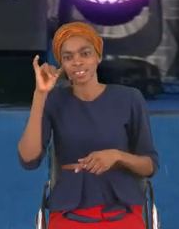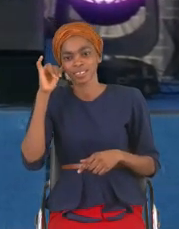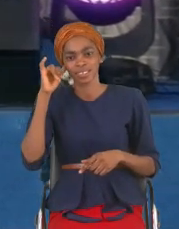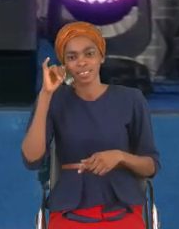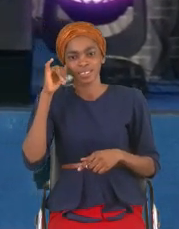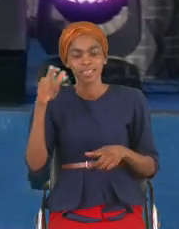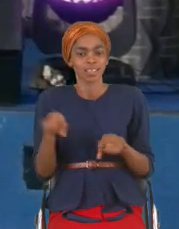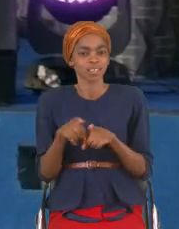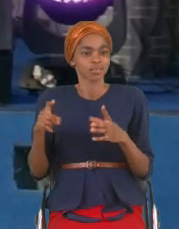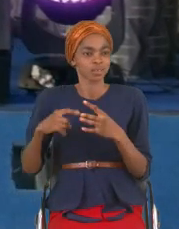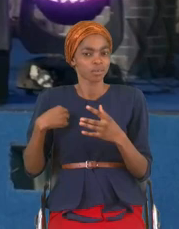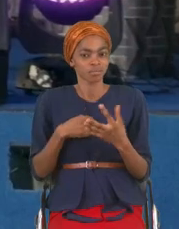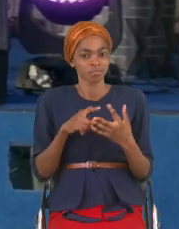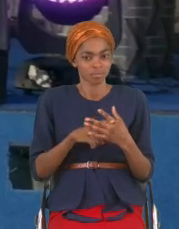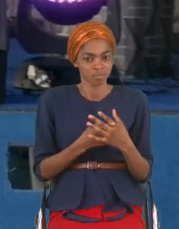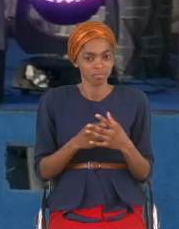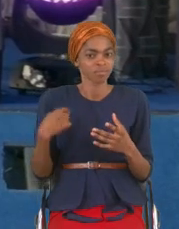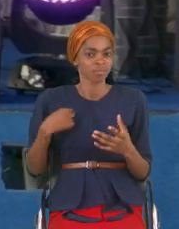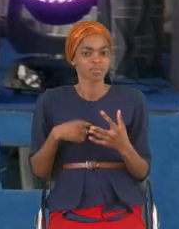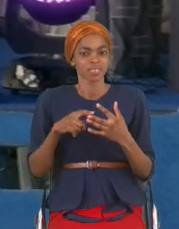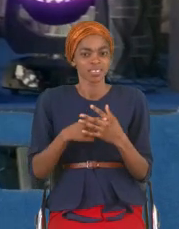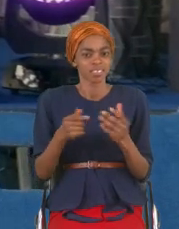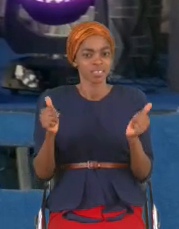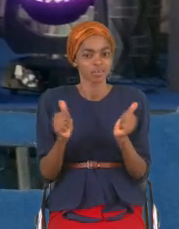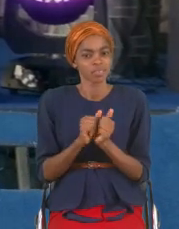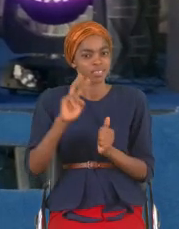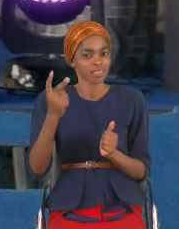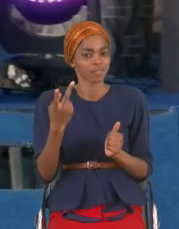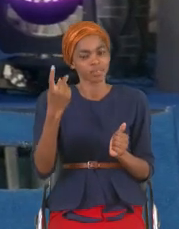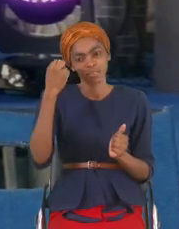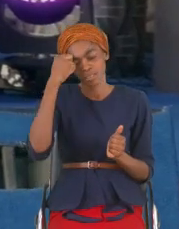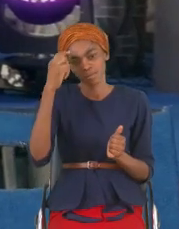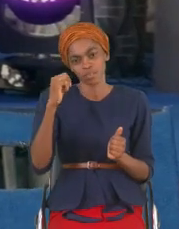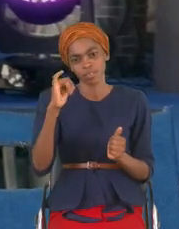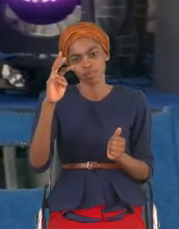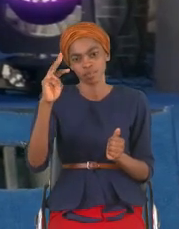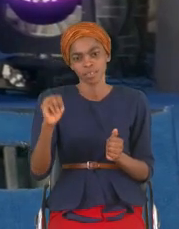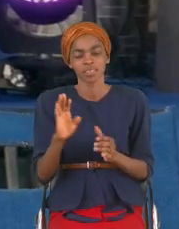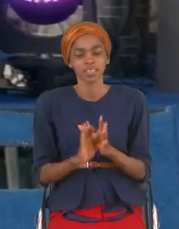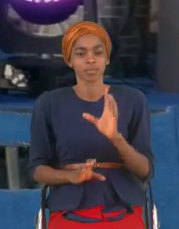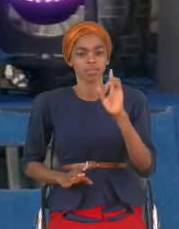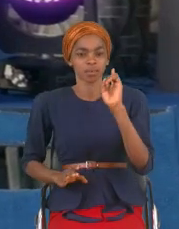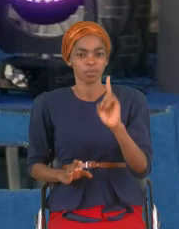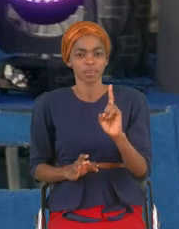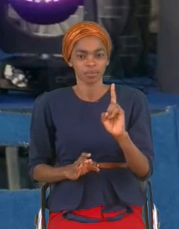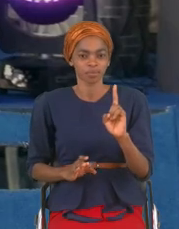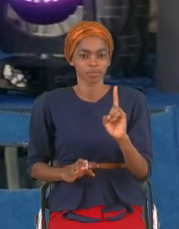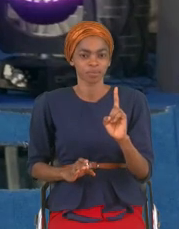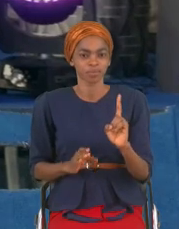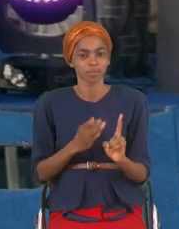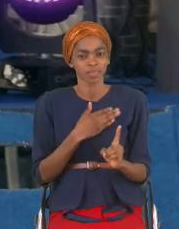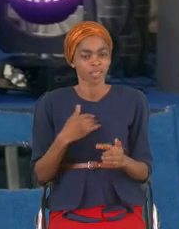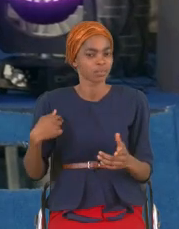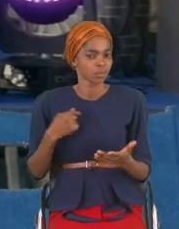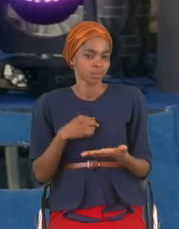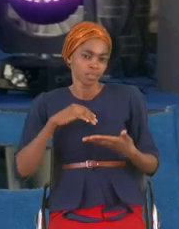we began, we started with 2 Timothy chapter 1. And we